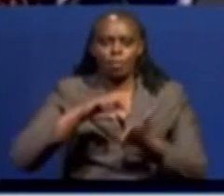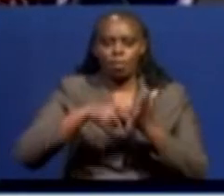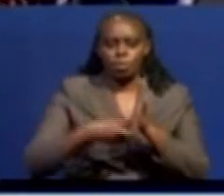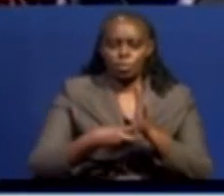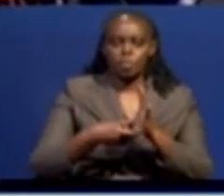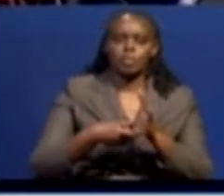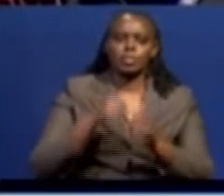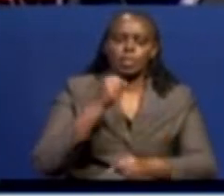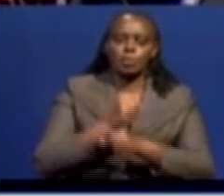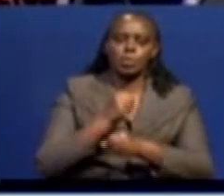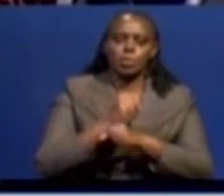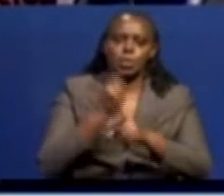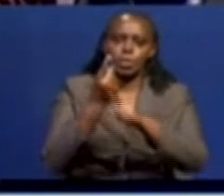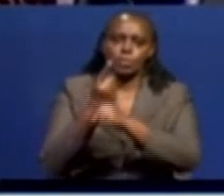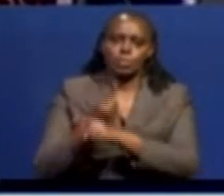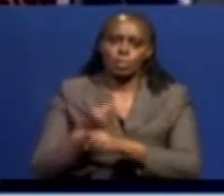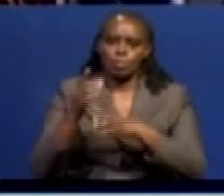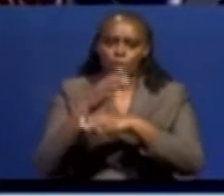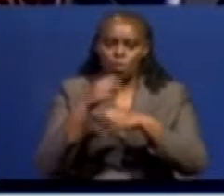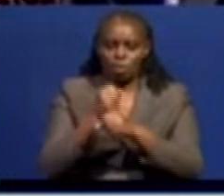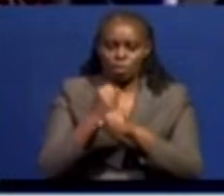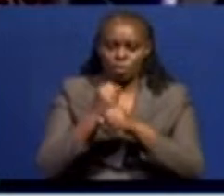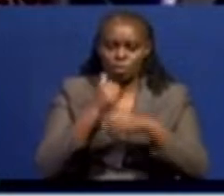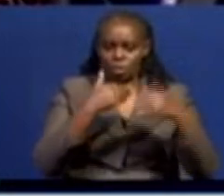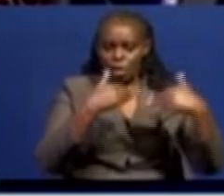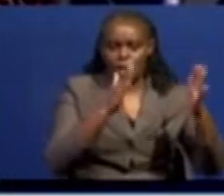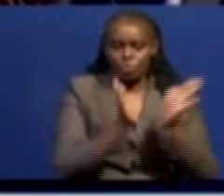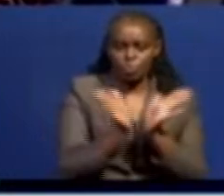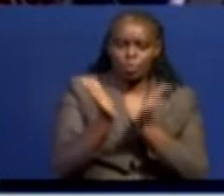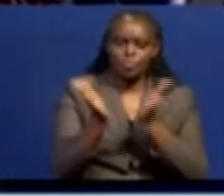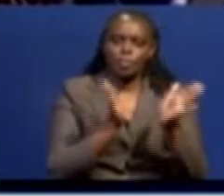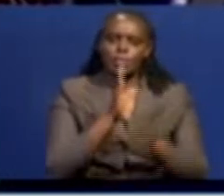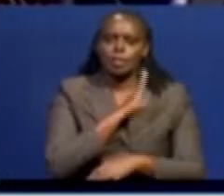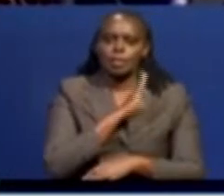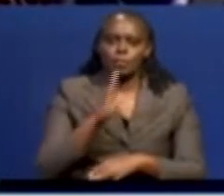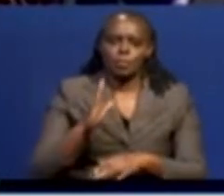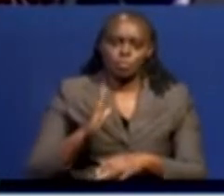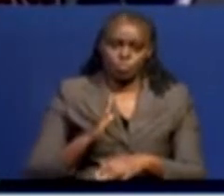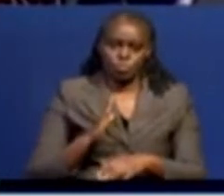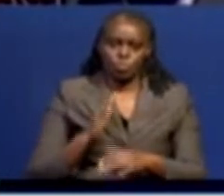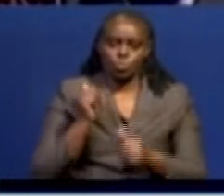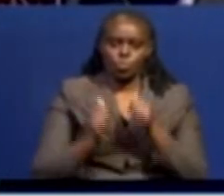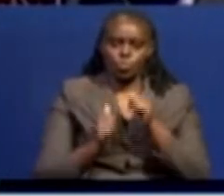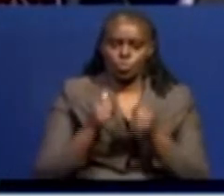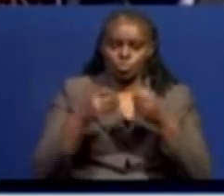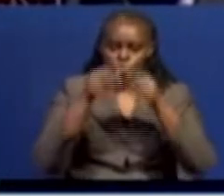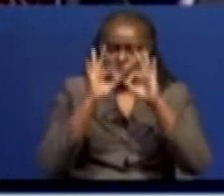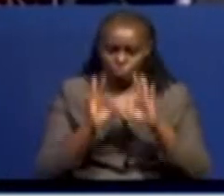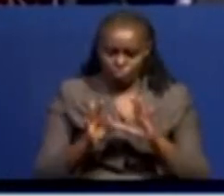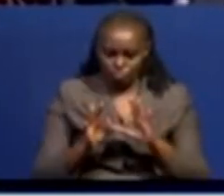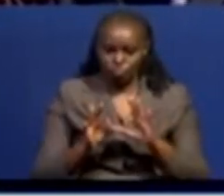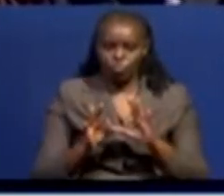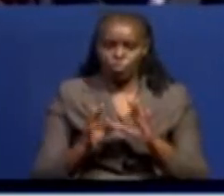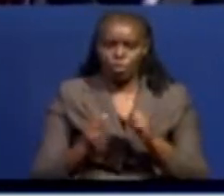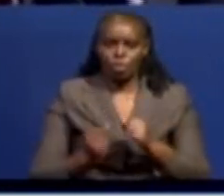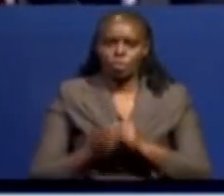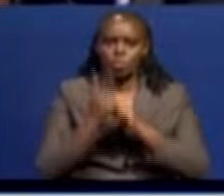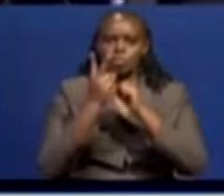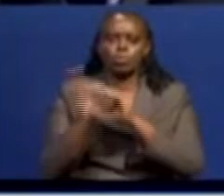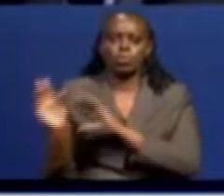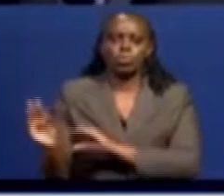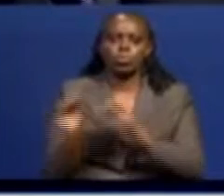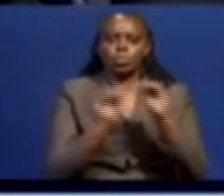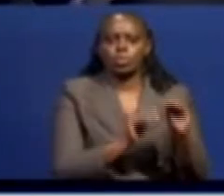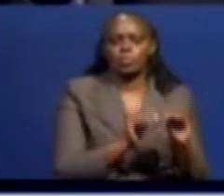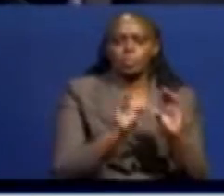other contractual appointments in other bodies outside the county public service to which an officer cannot be